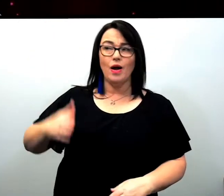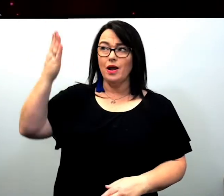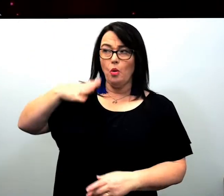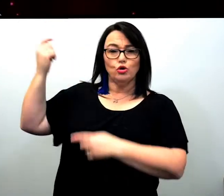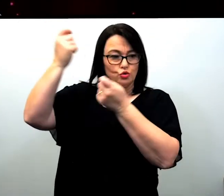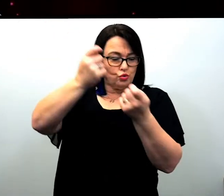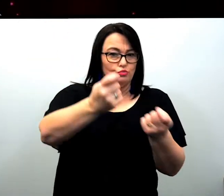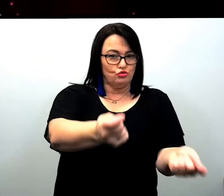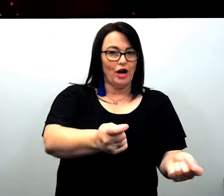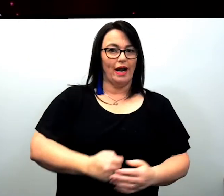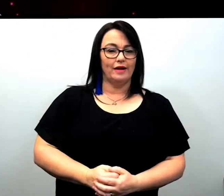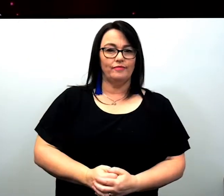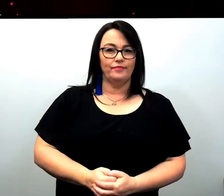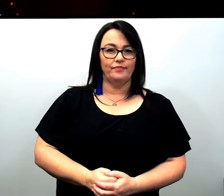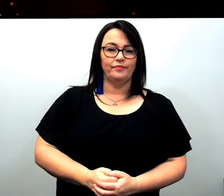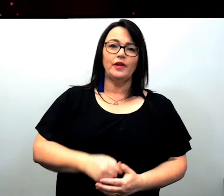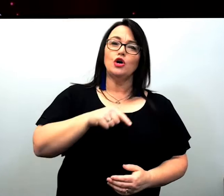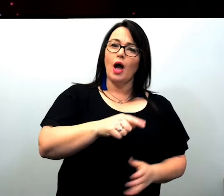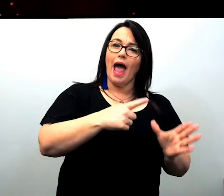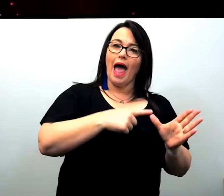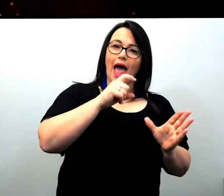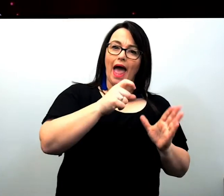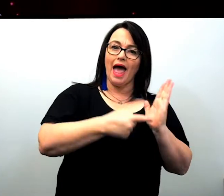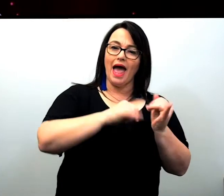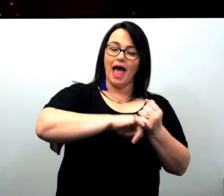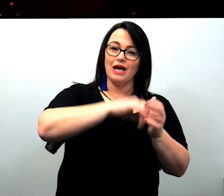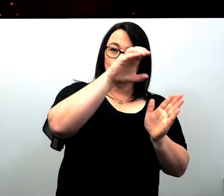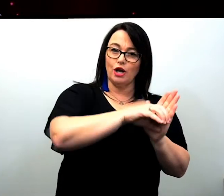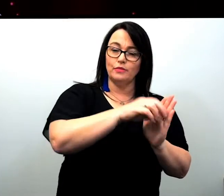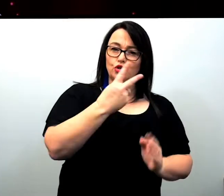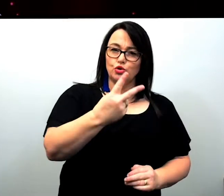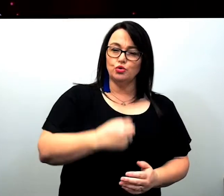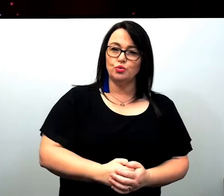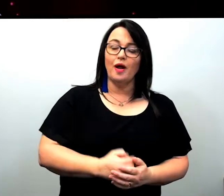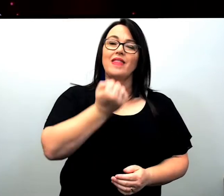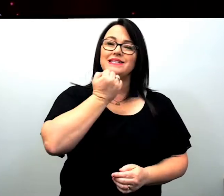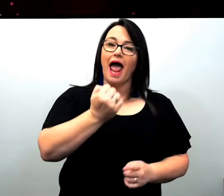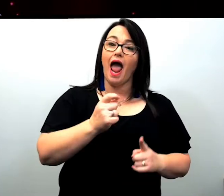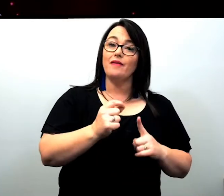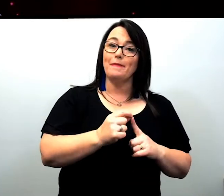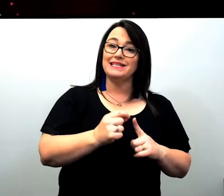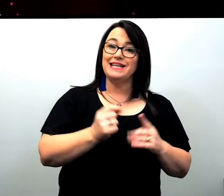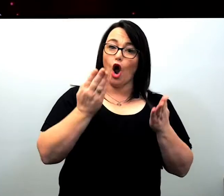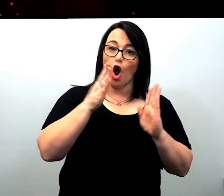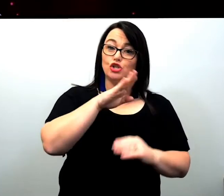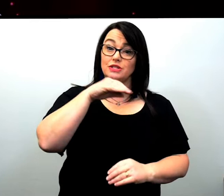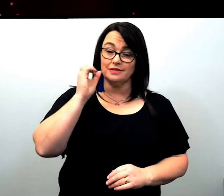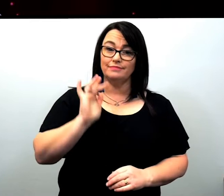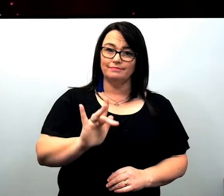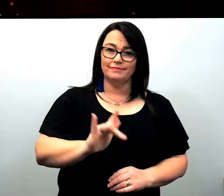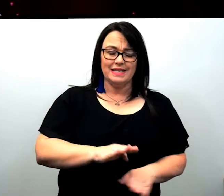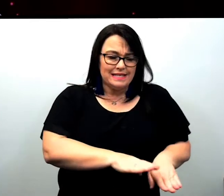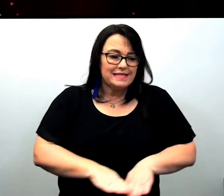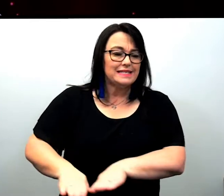they are on the day of Pentecost, in one accord, one mind, and then suddenly from heaven came